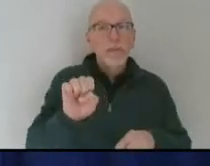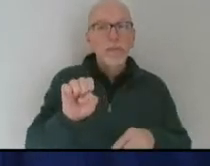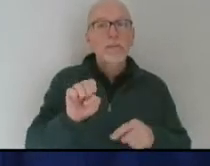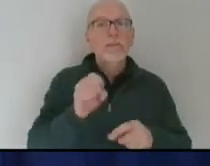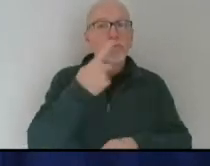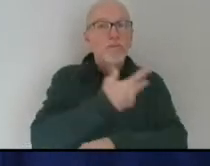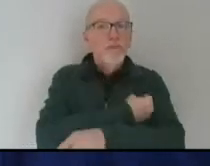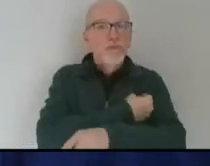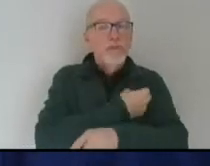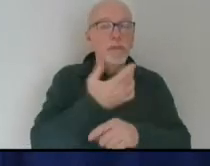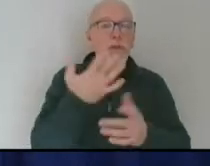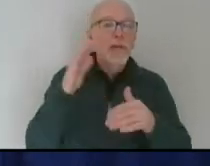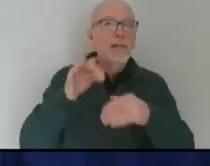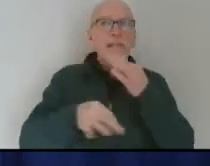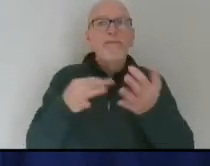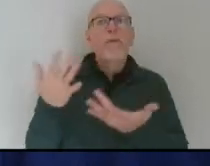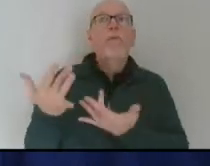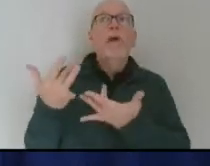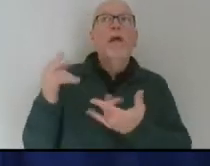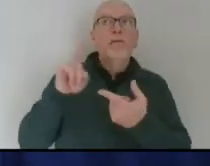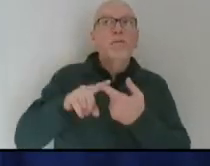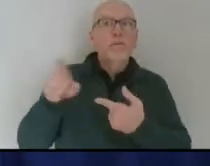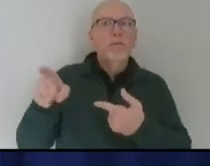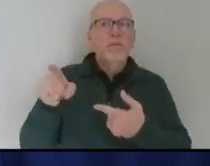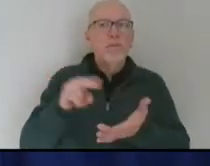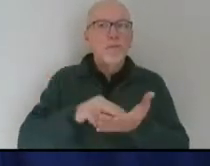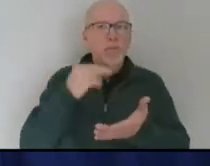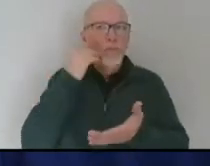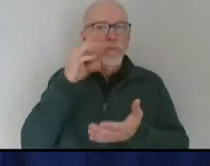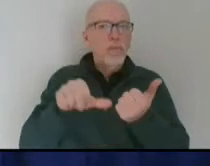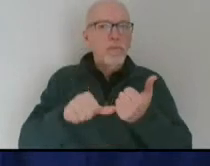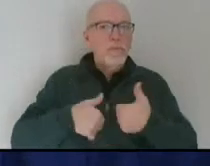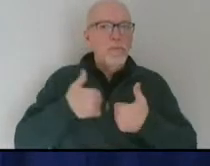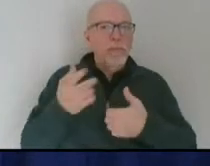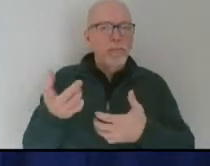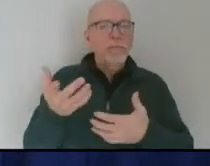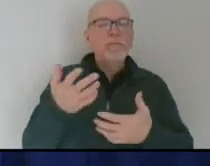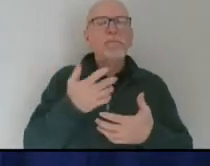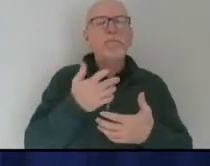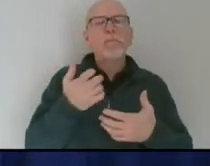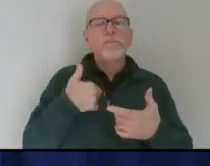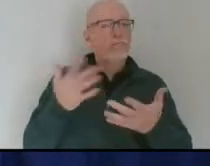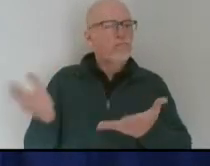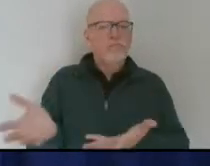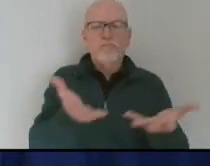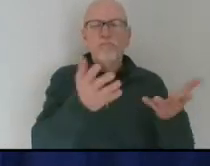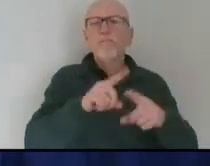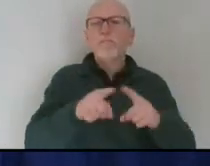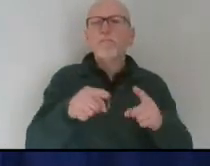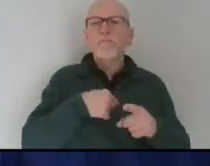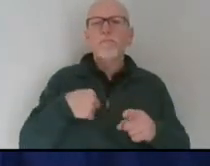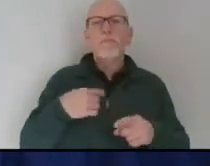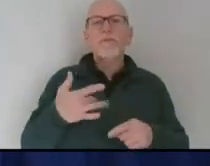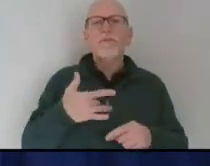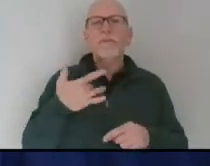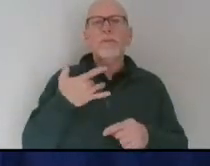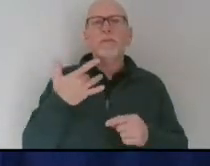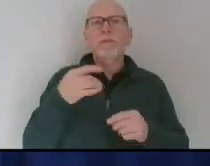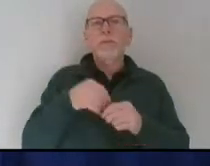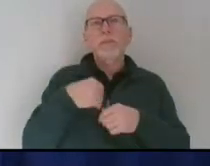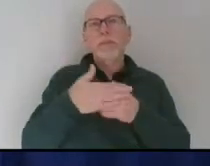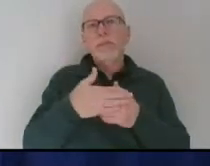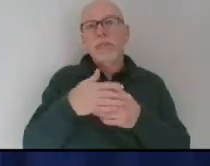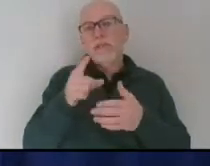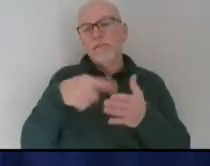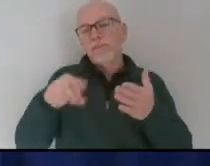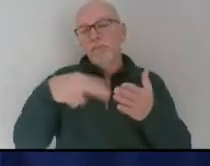sooner than their facility is scheduled, certainly have that option, and we would welcome them at the sites. But we do feel like within the next 3 weeks,